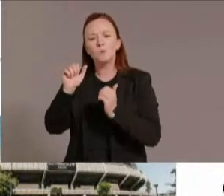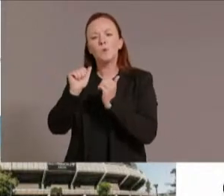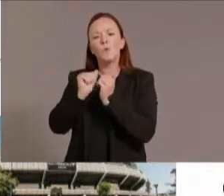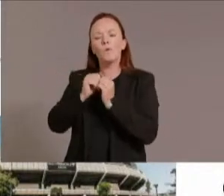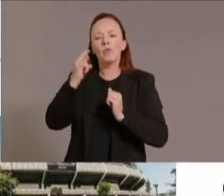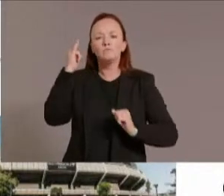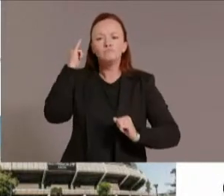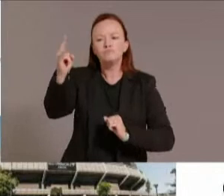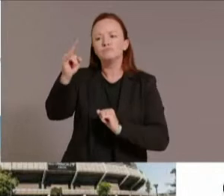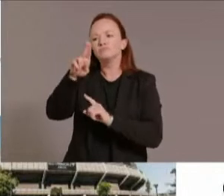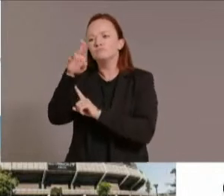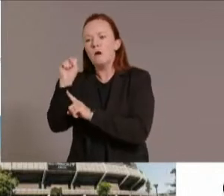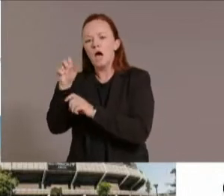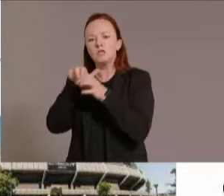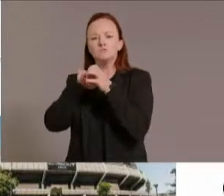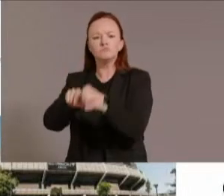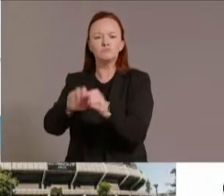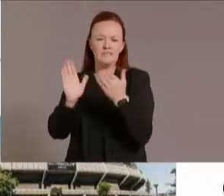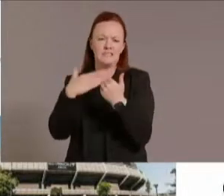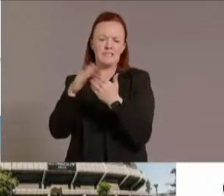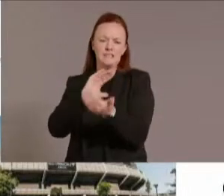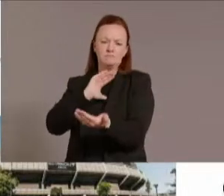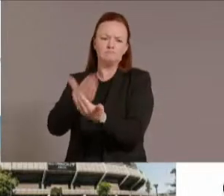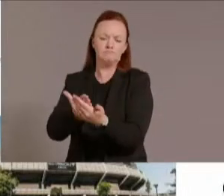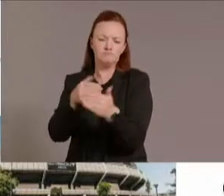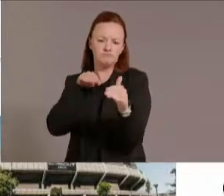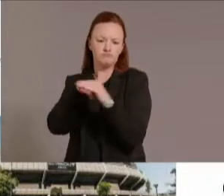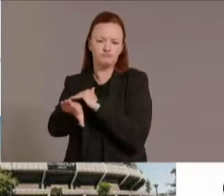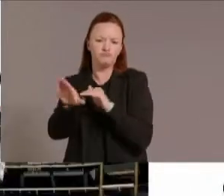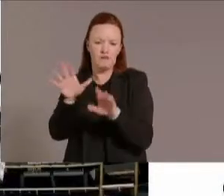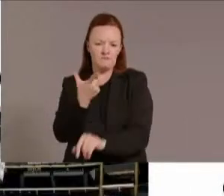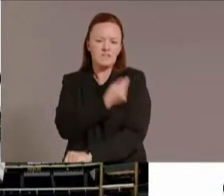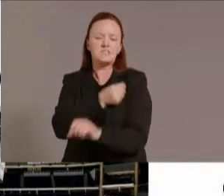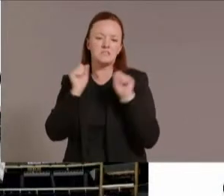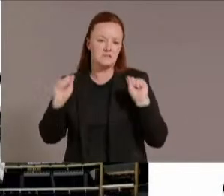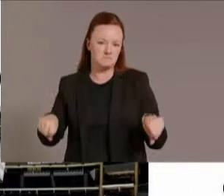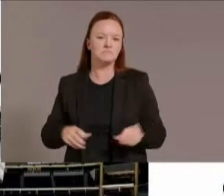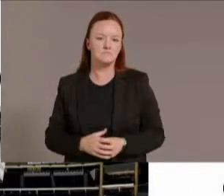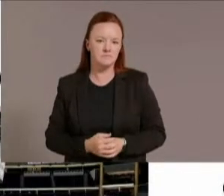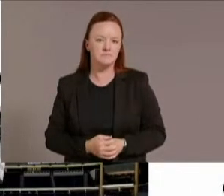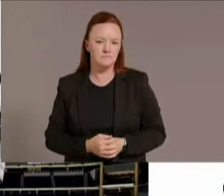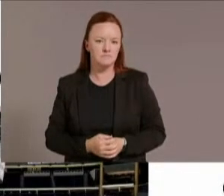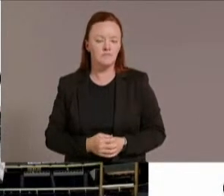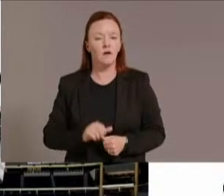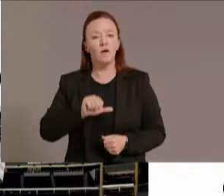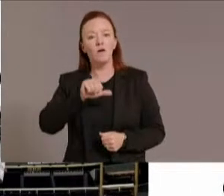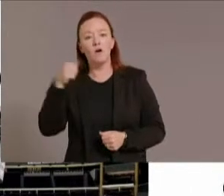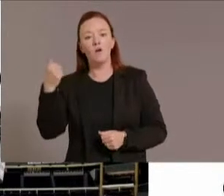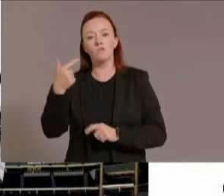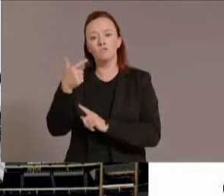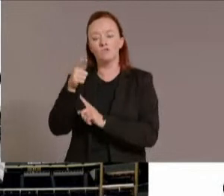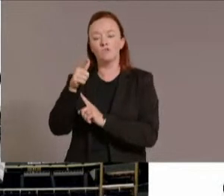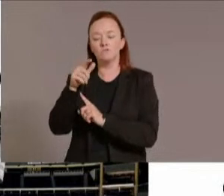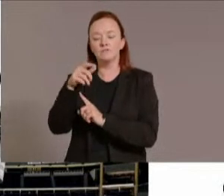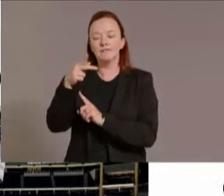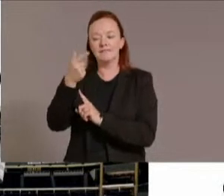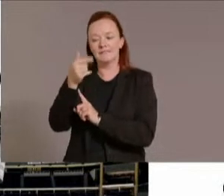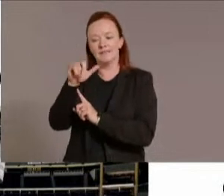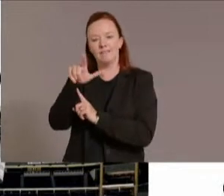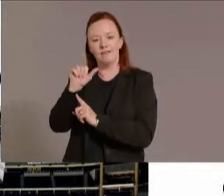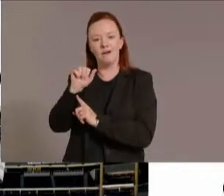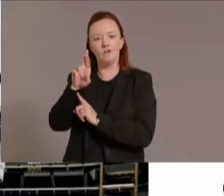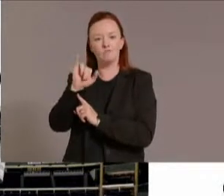in that area can just walk in and get a vaccine. The Glendale pod at Gila River Arena, this is where State